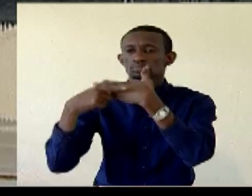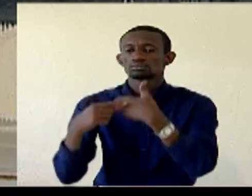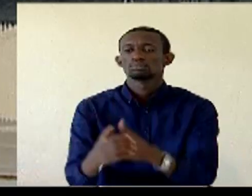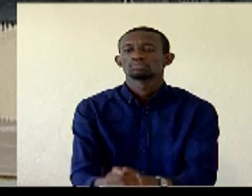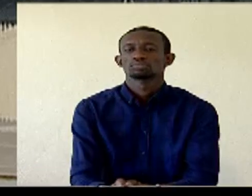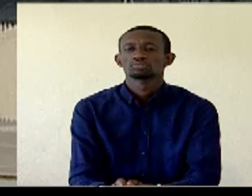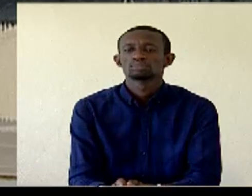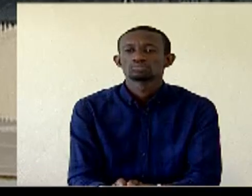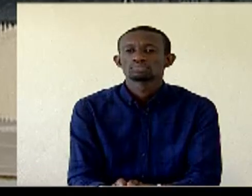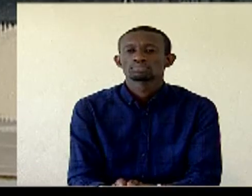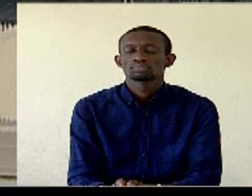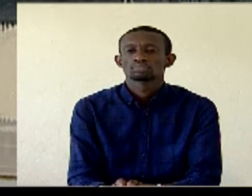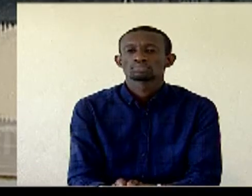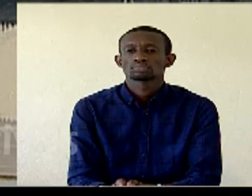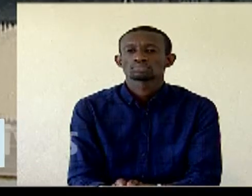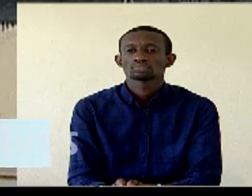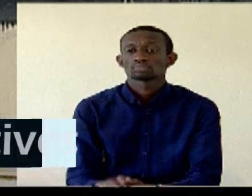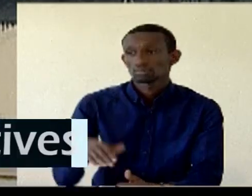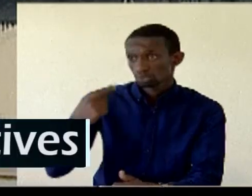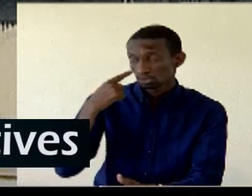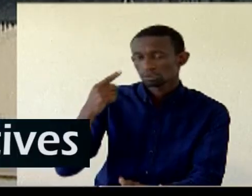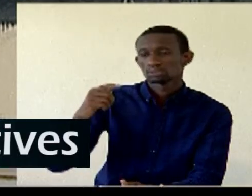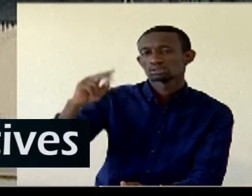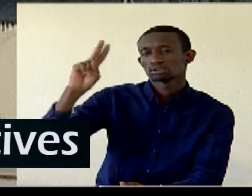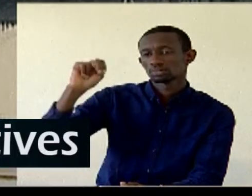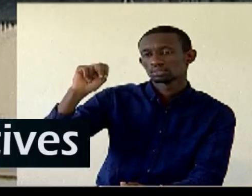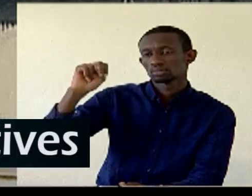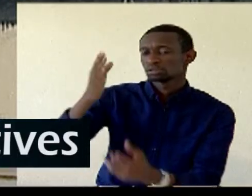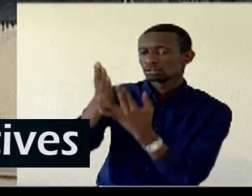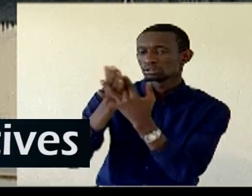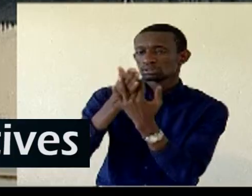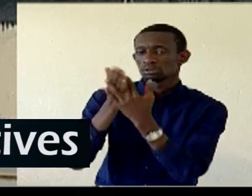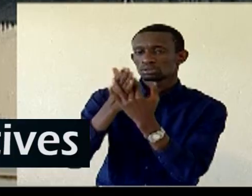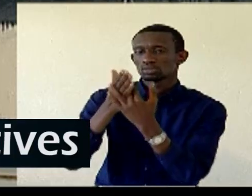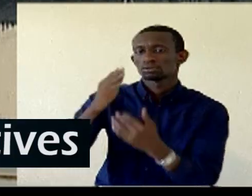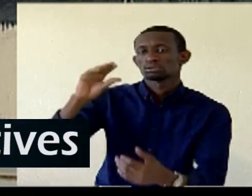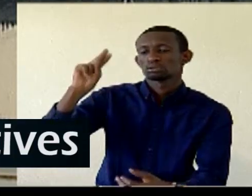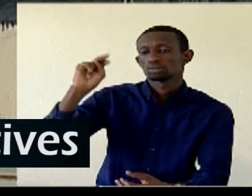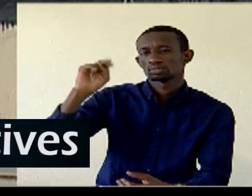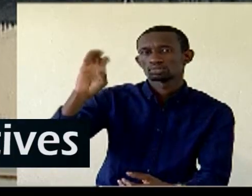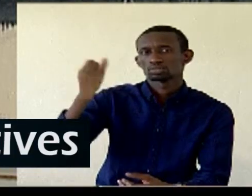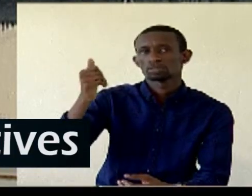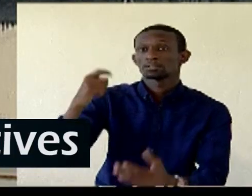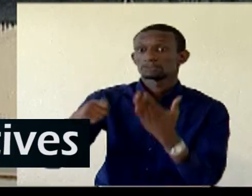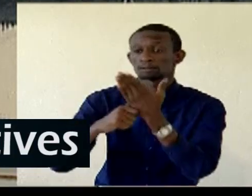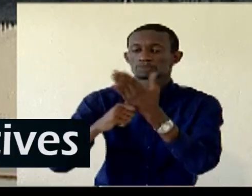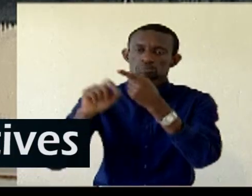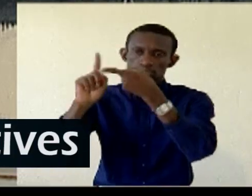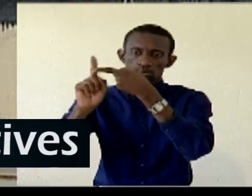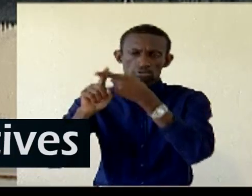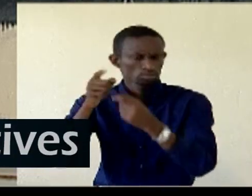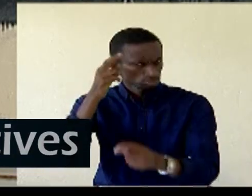And then you'll have the nitrogen with a positive charge. So